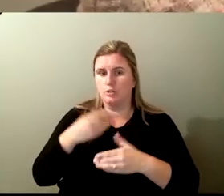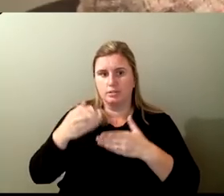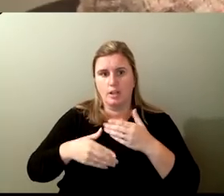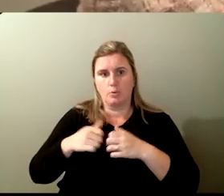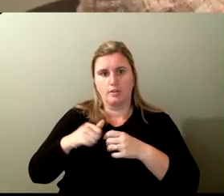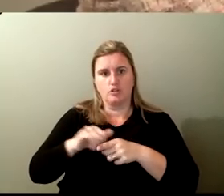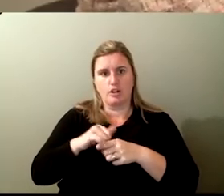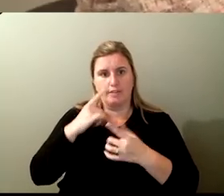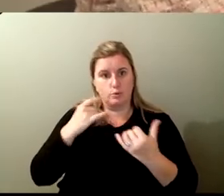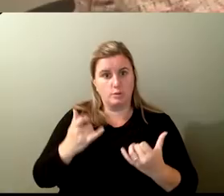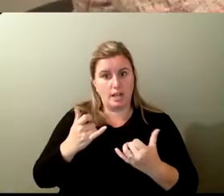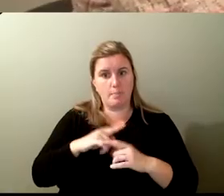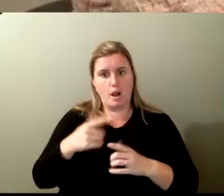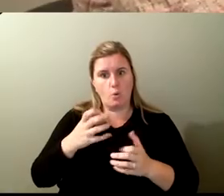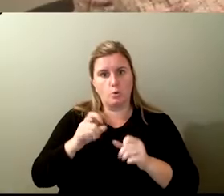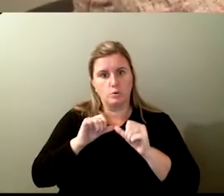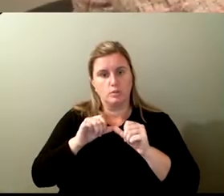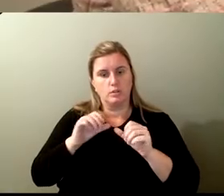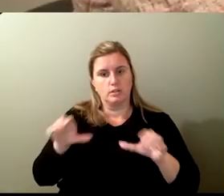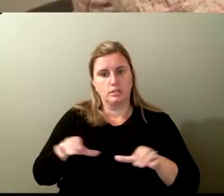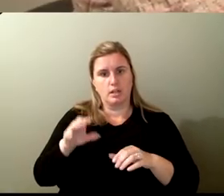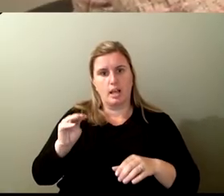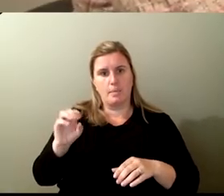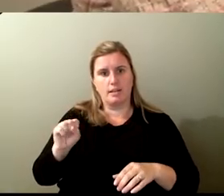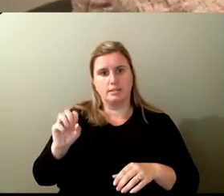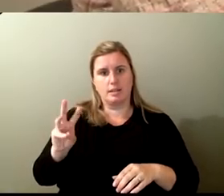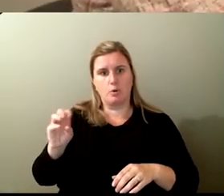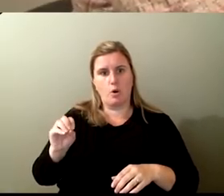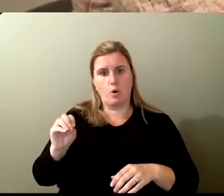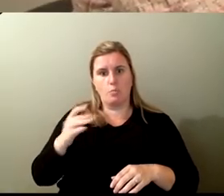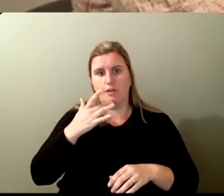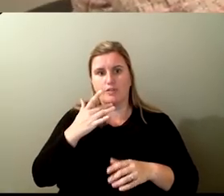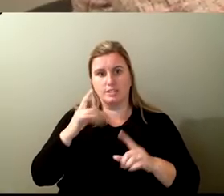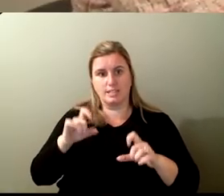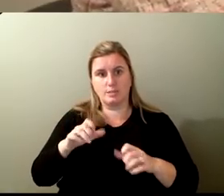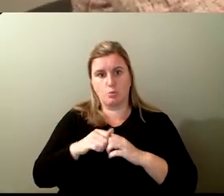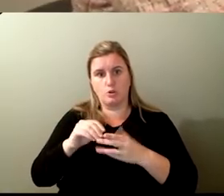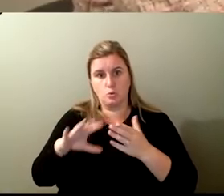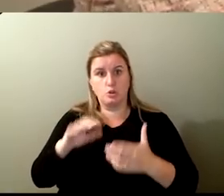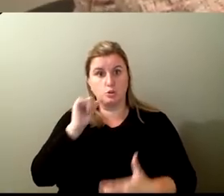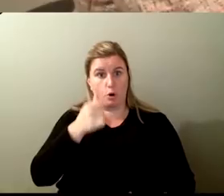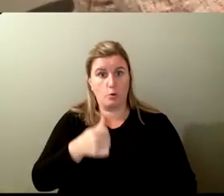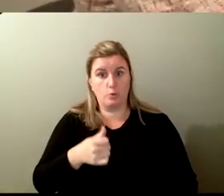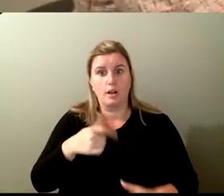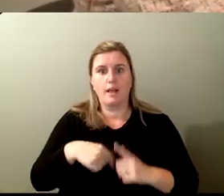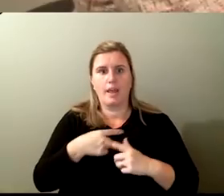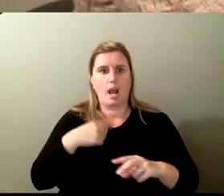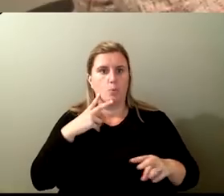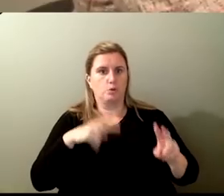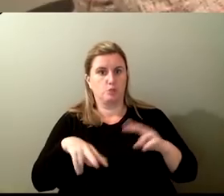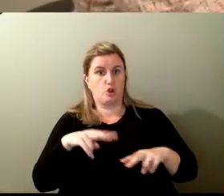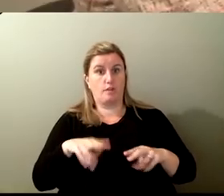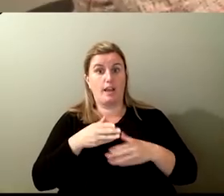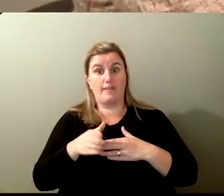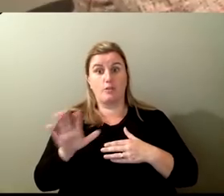training today, but I want you to conduct an MSWO preference assessment with a student tomorrow, and I will observe. After